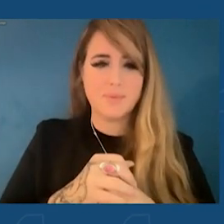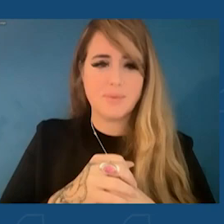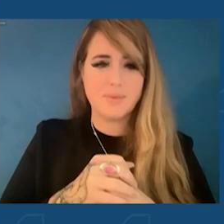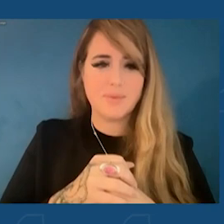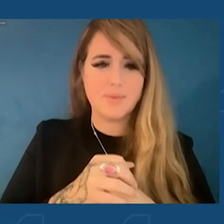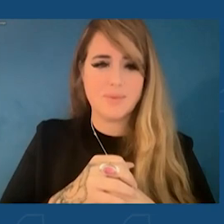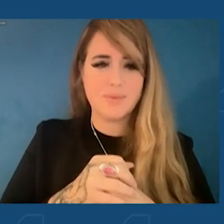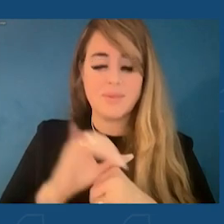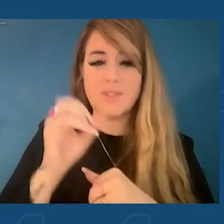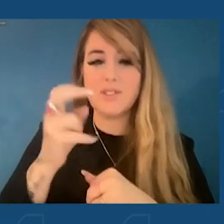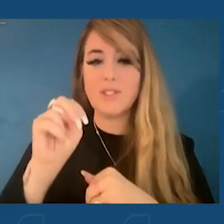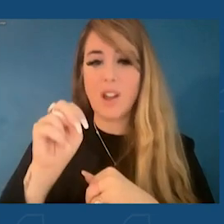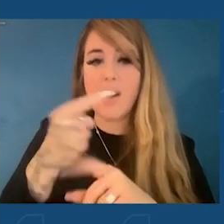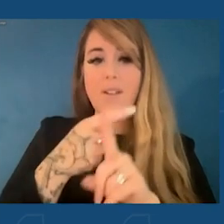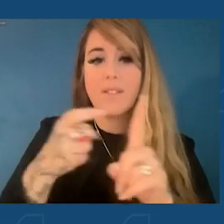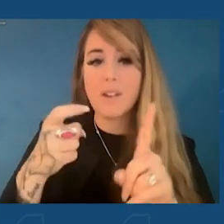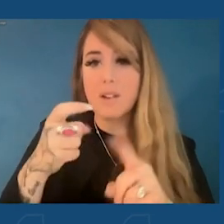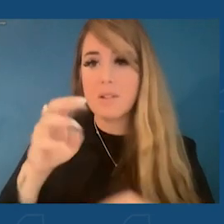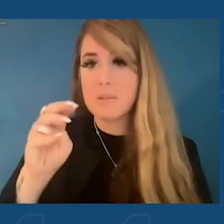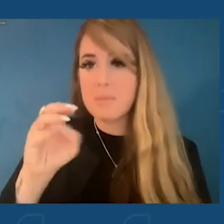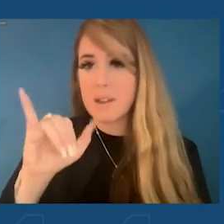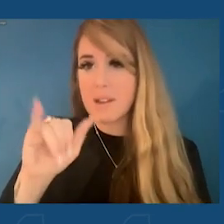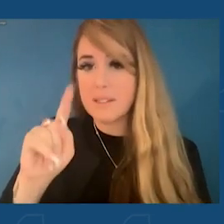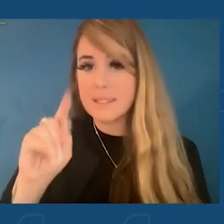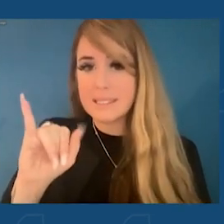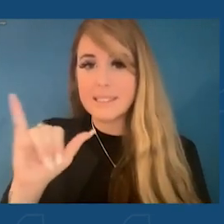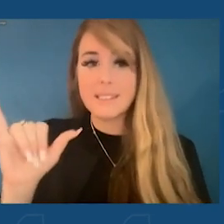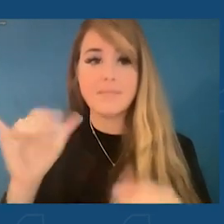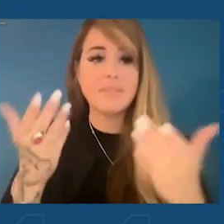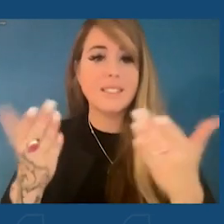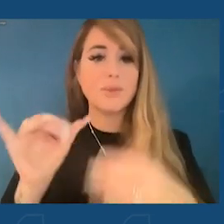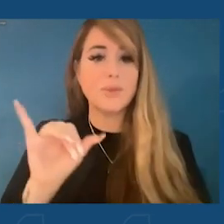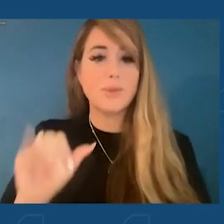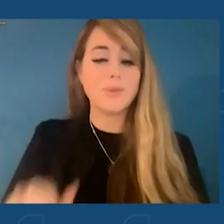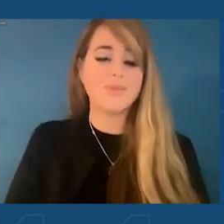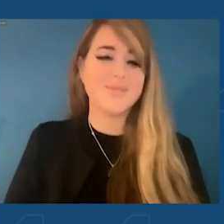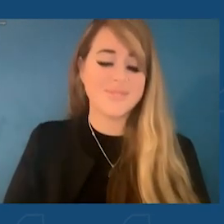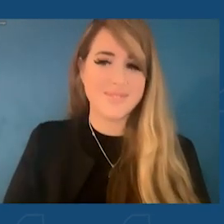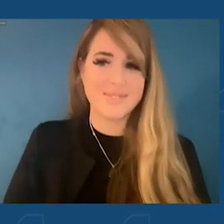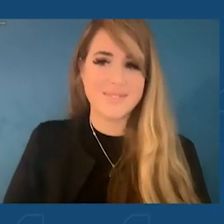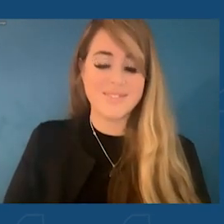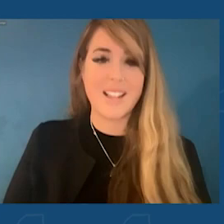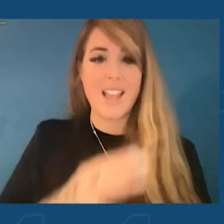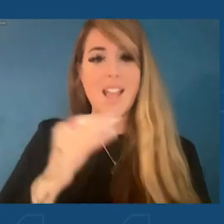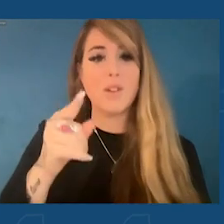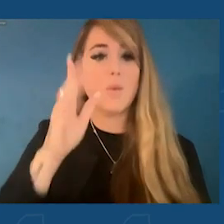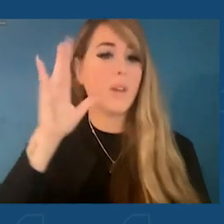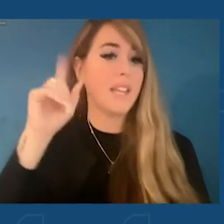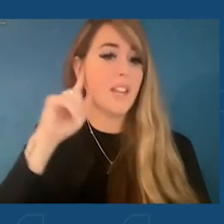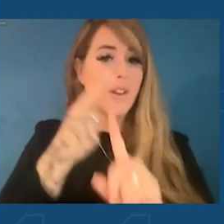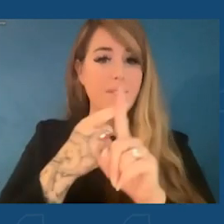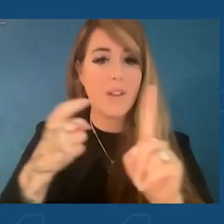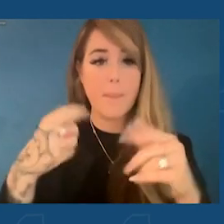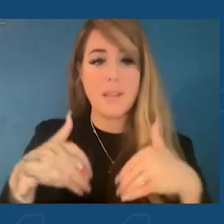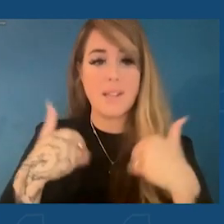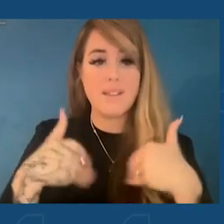John Ford from IATSE is here joining us as well. And you'll be hearing from a young